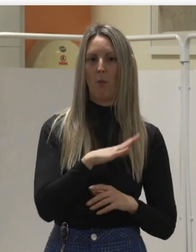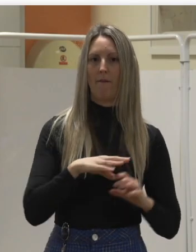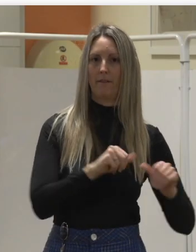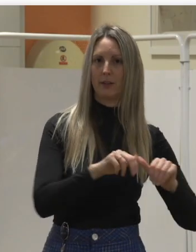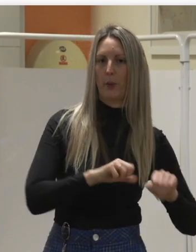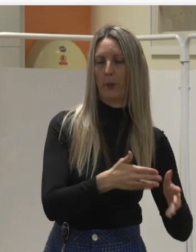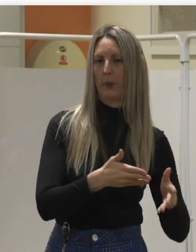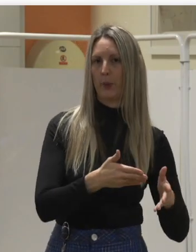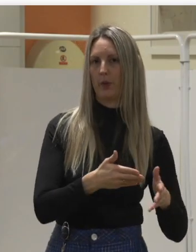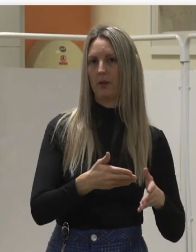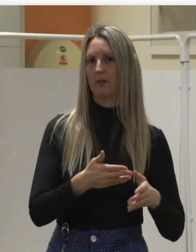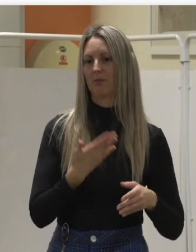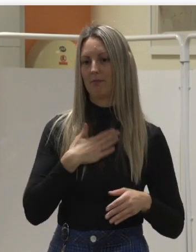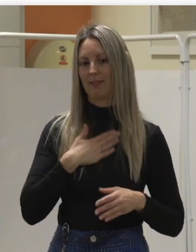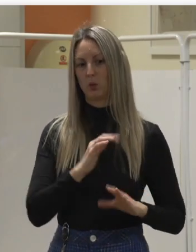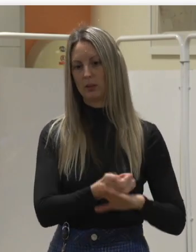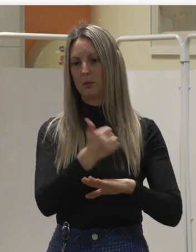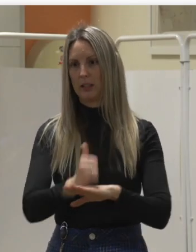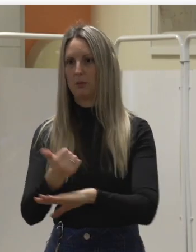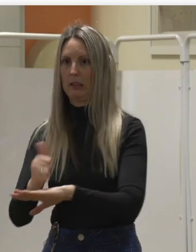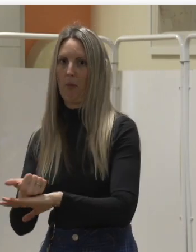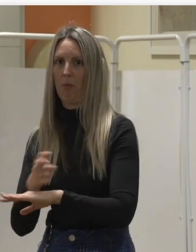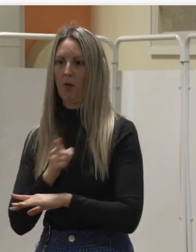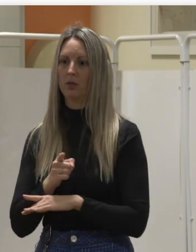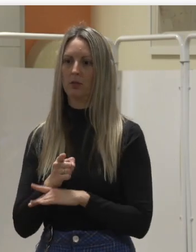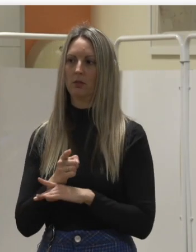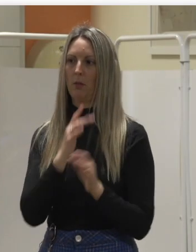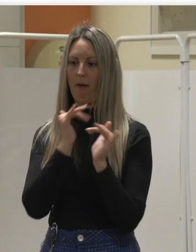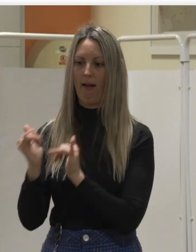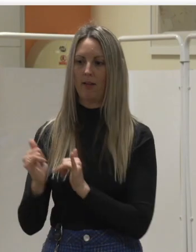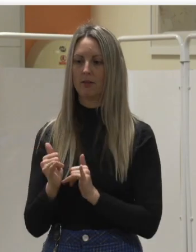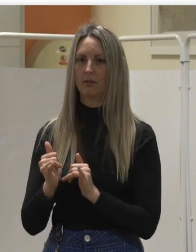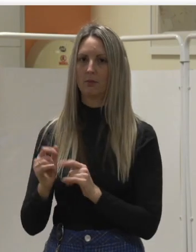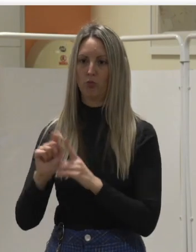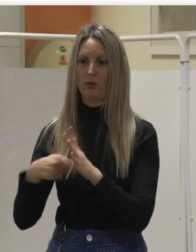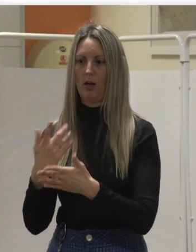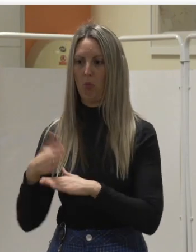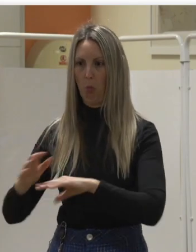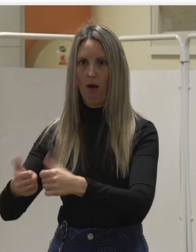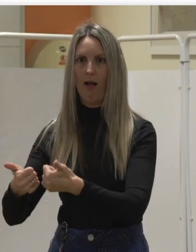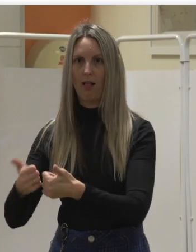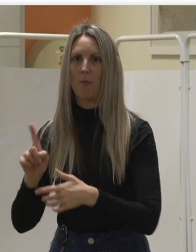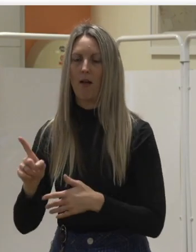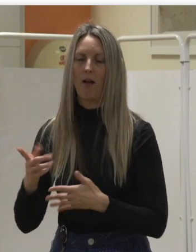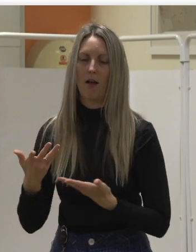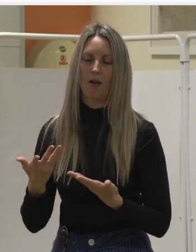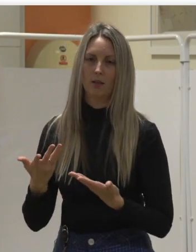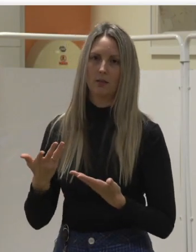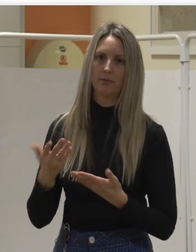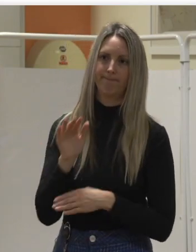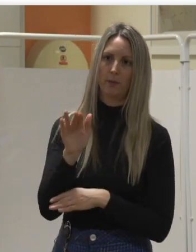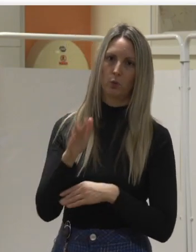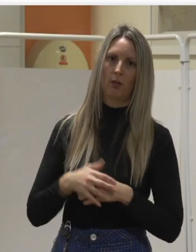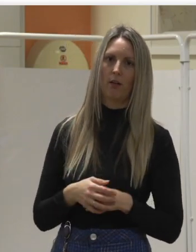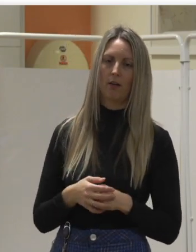are effectively managed within the community itself. So it stops people coming to hospital. It also reduces the